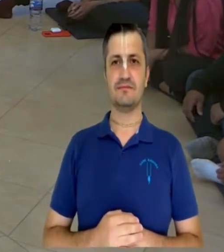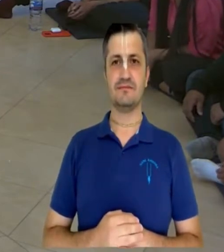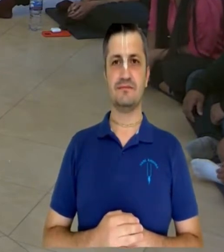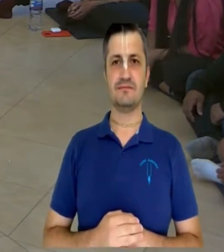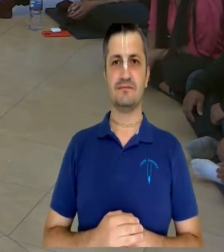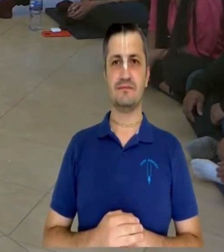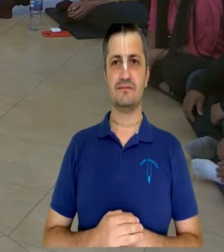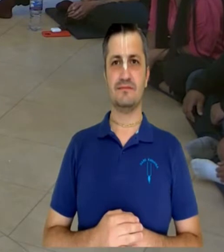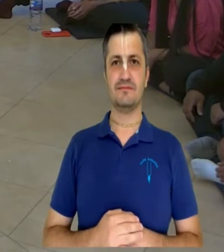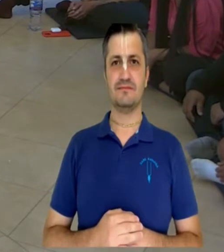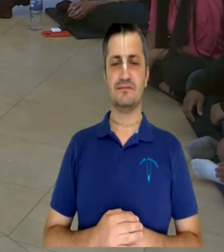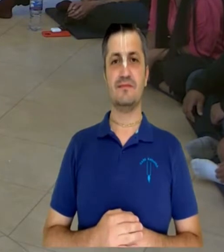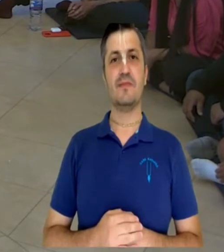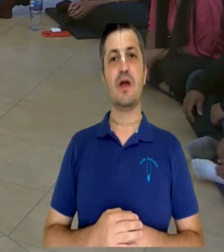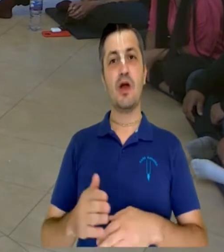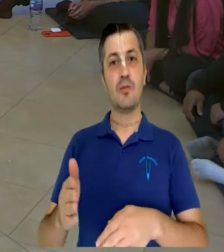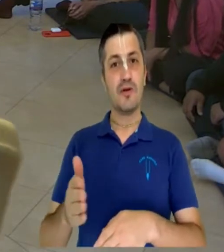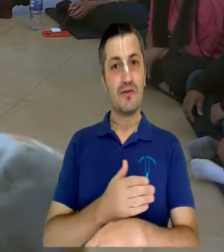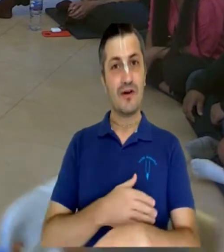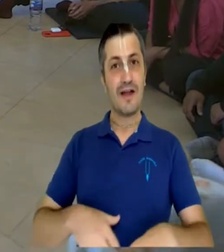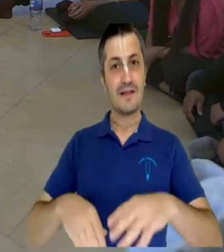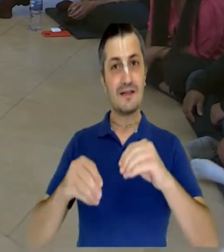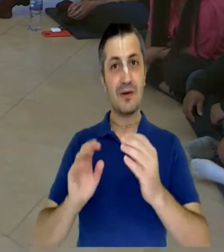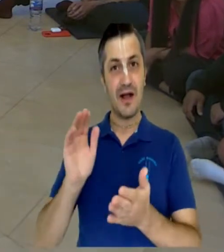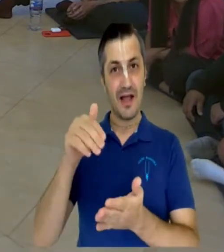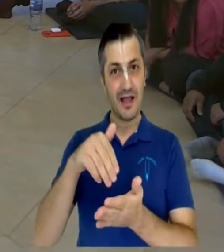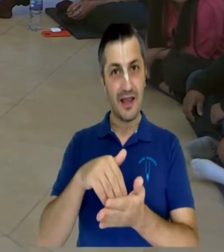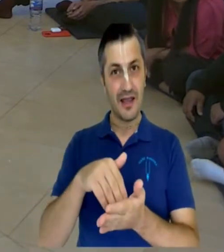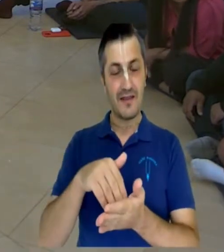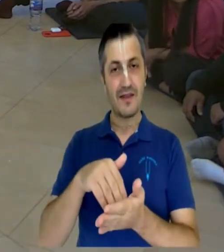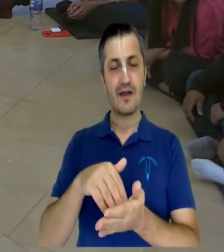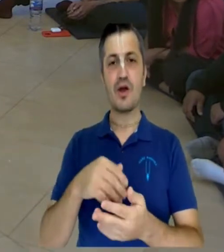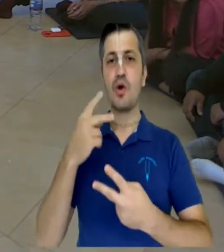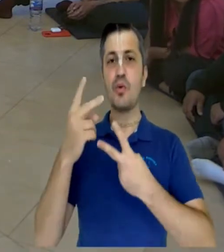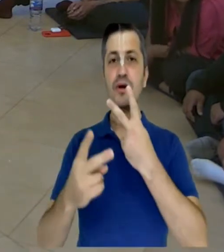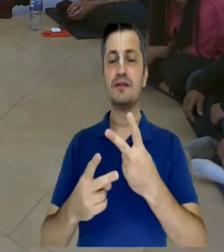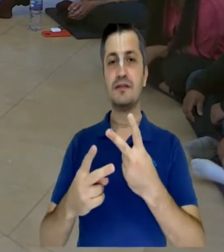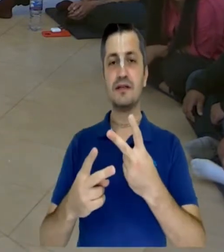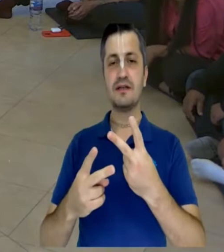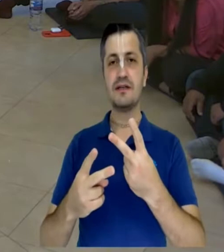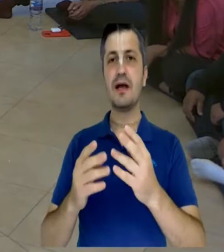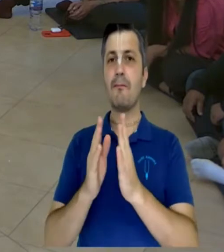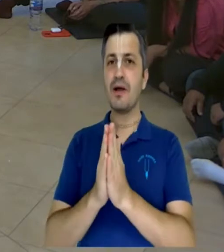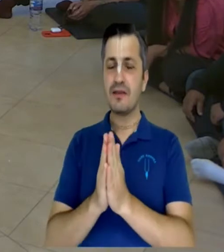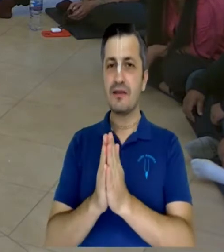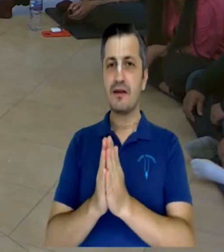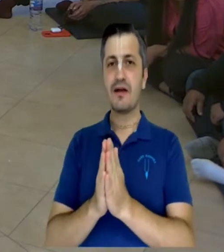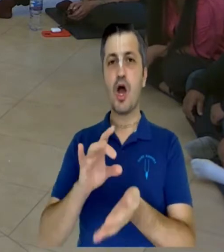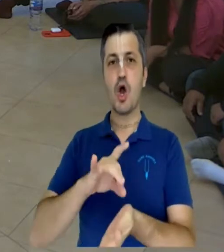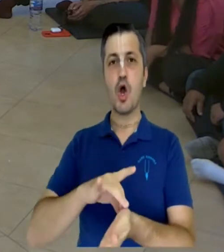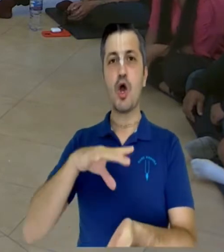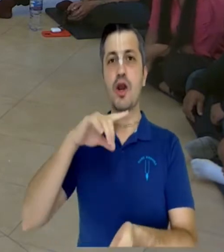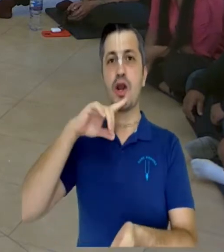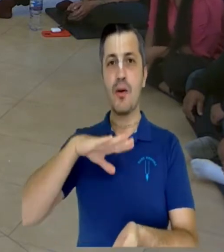Nashiri. Before reading Bhagavad Gita, we will chant the mantra Om Namo Bhagavate Vasudevaya. Are you